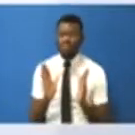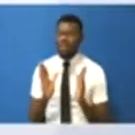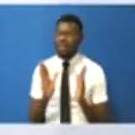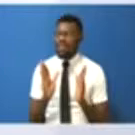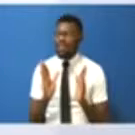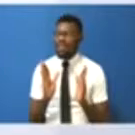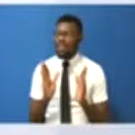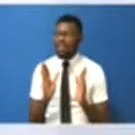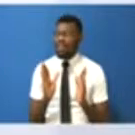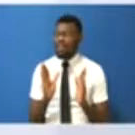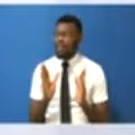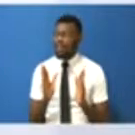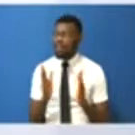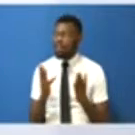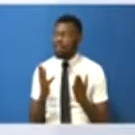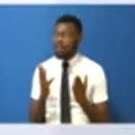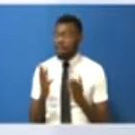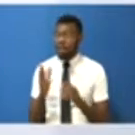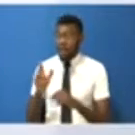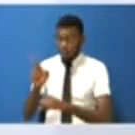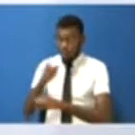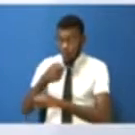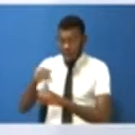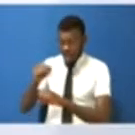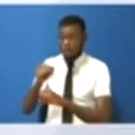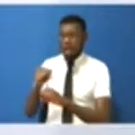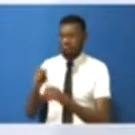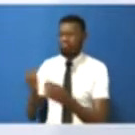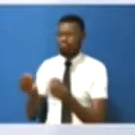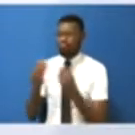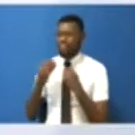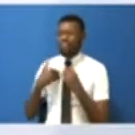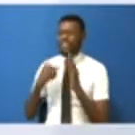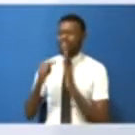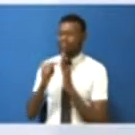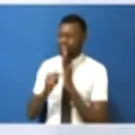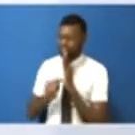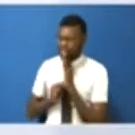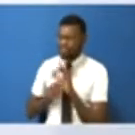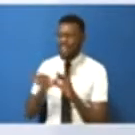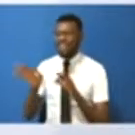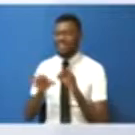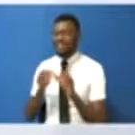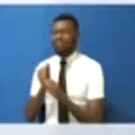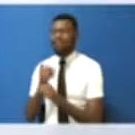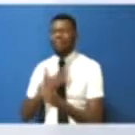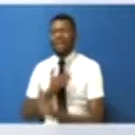me maybe an hour so to just list the things i've done in the senate